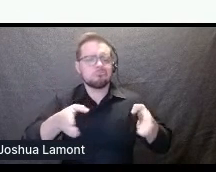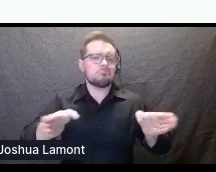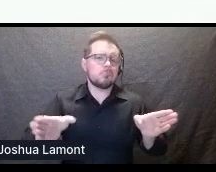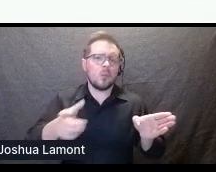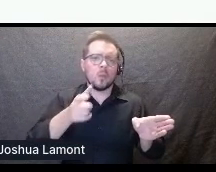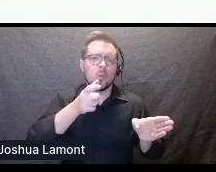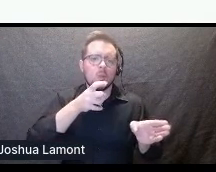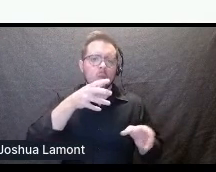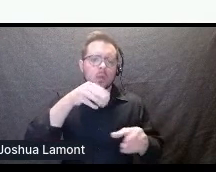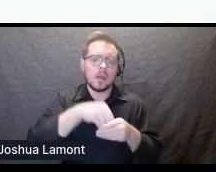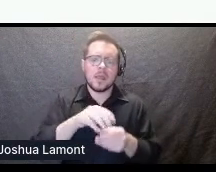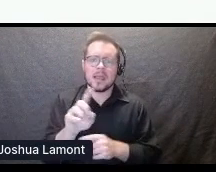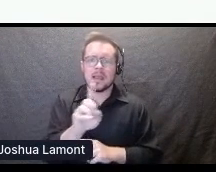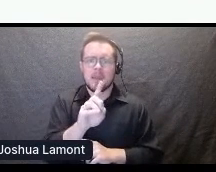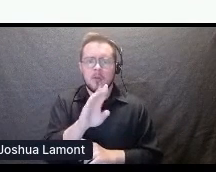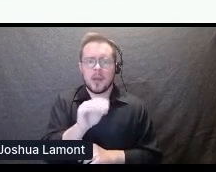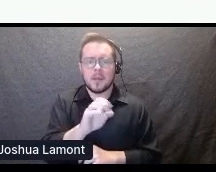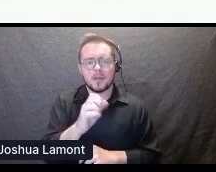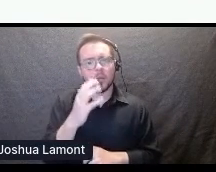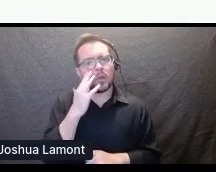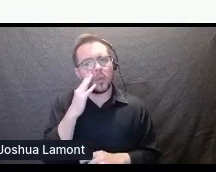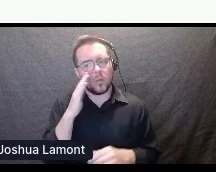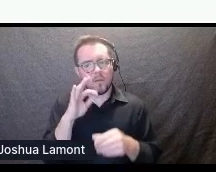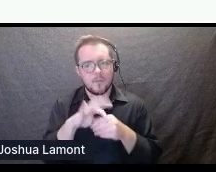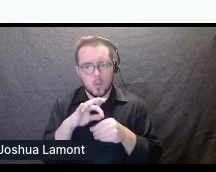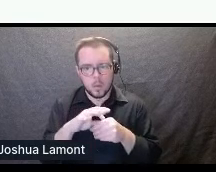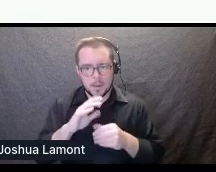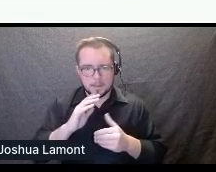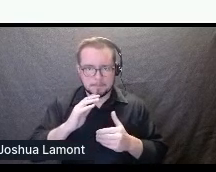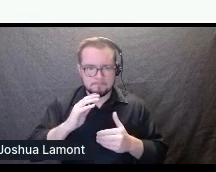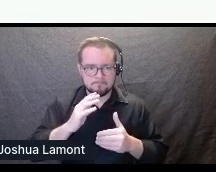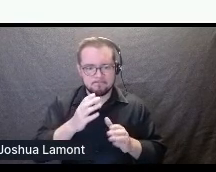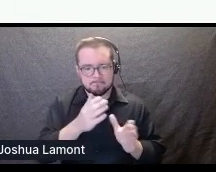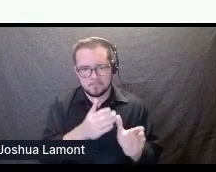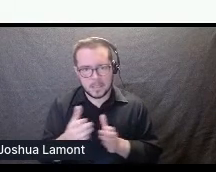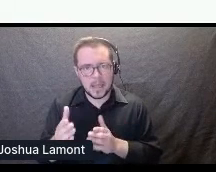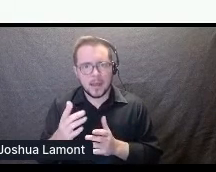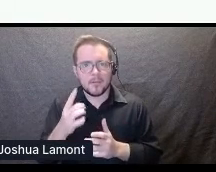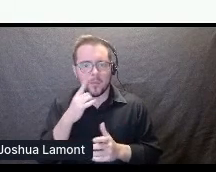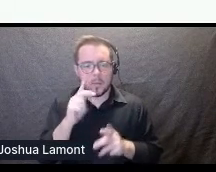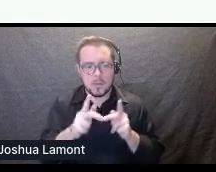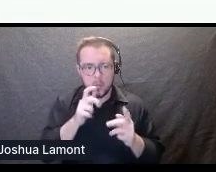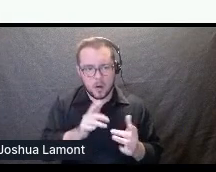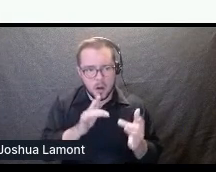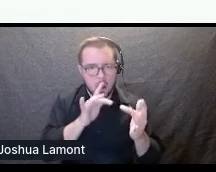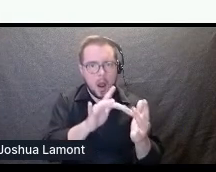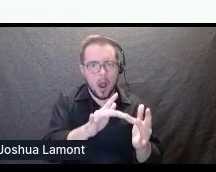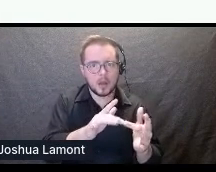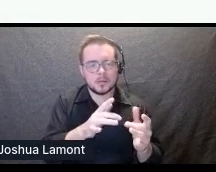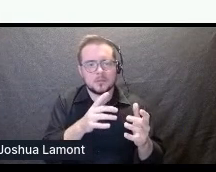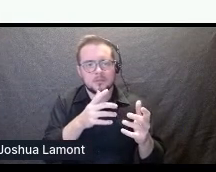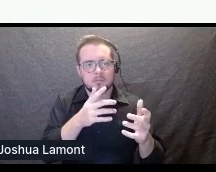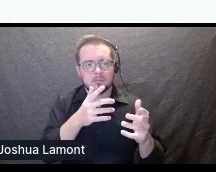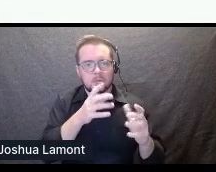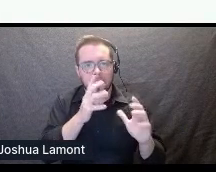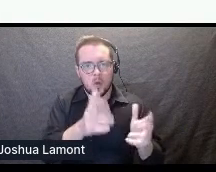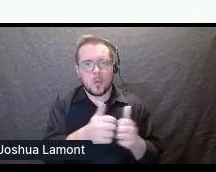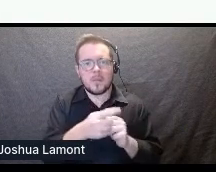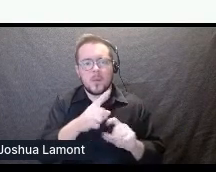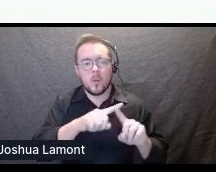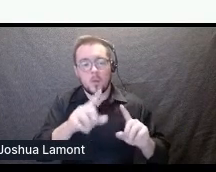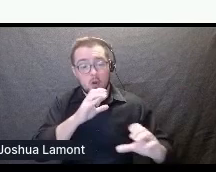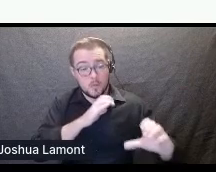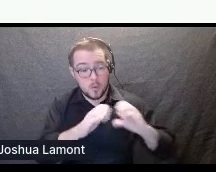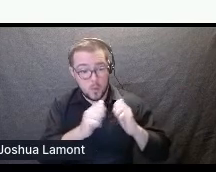and we know the broad voting patterns of people that we're contacting over phone and via text. But when we're communicating with an individual